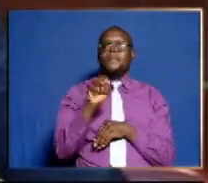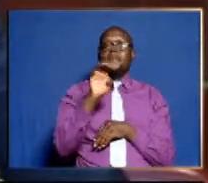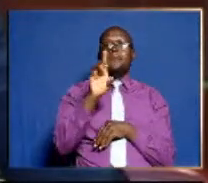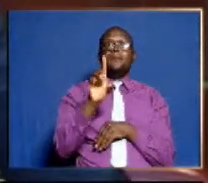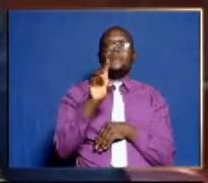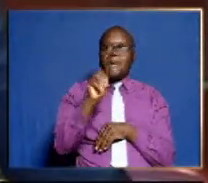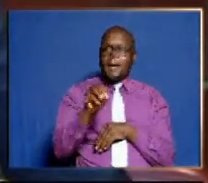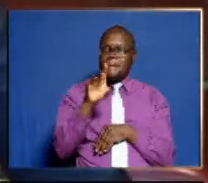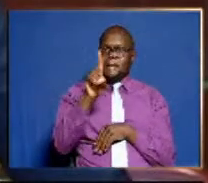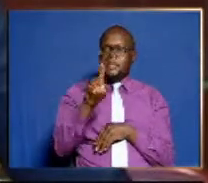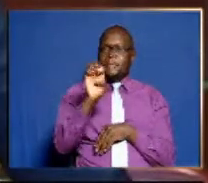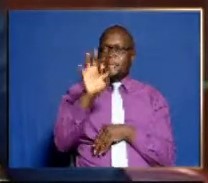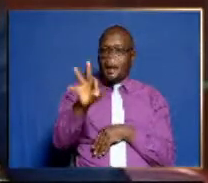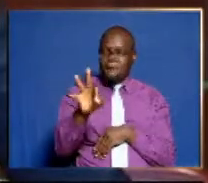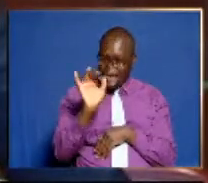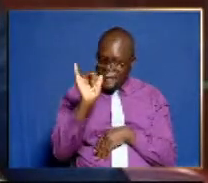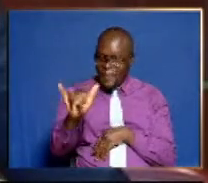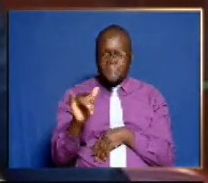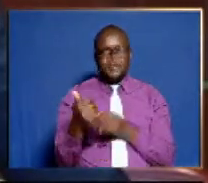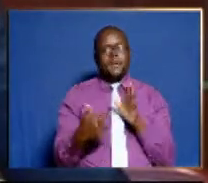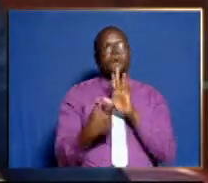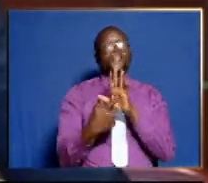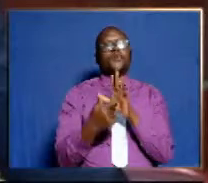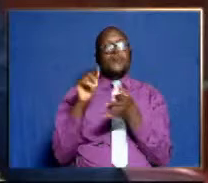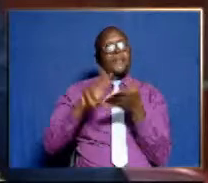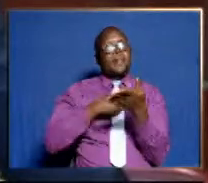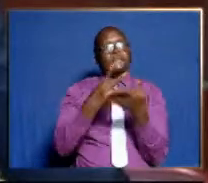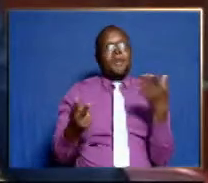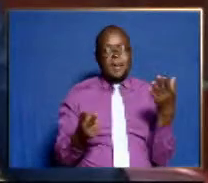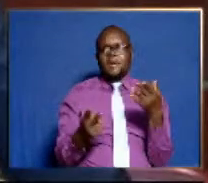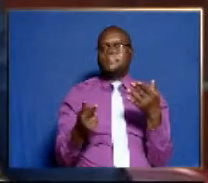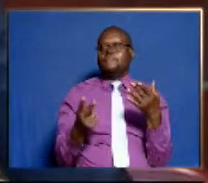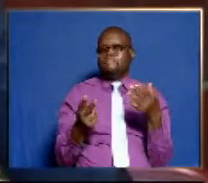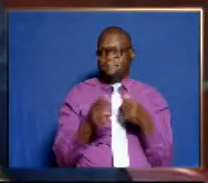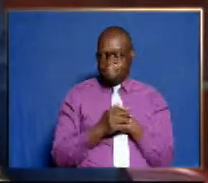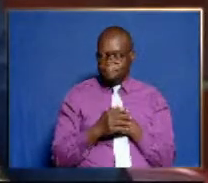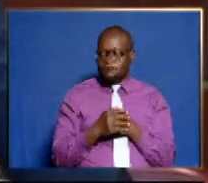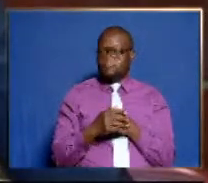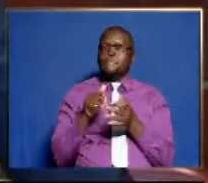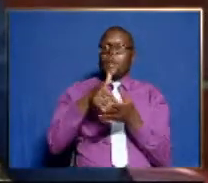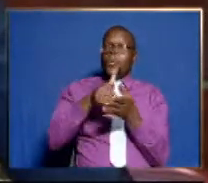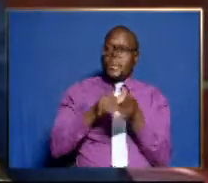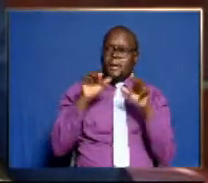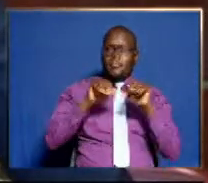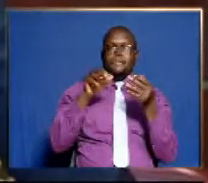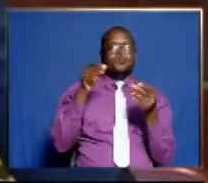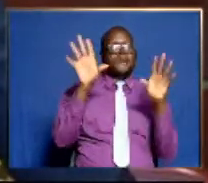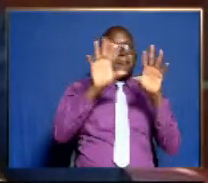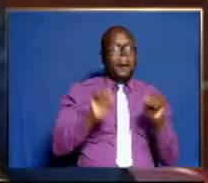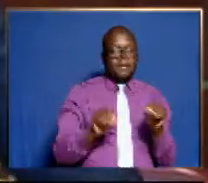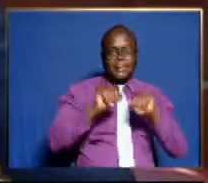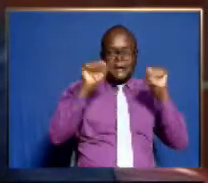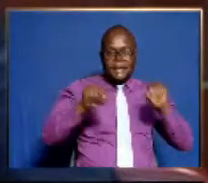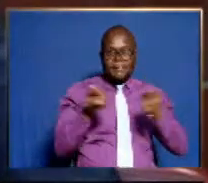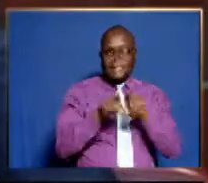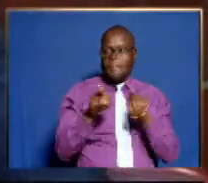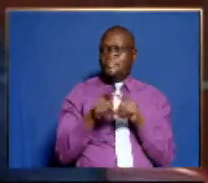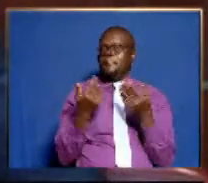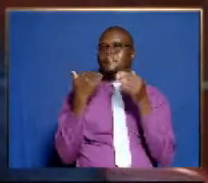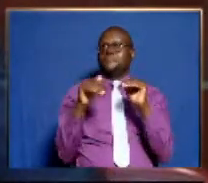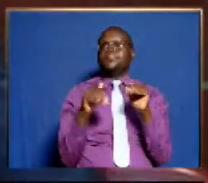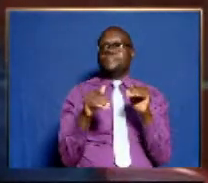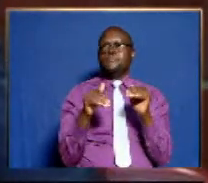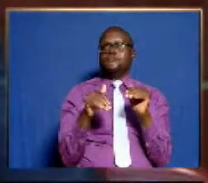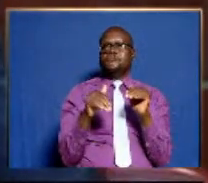is partially attributed to the failure to adopt to the initial weak budget systems, as well as limited institutional